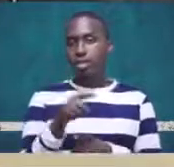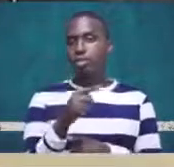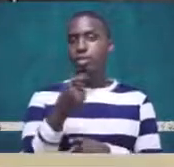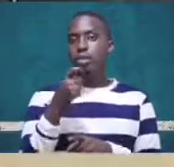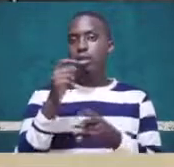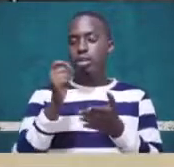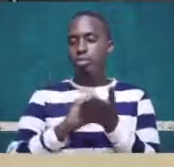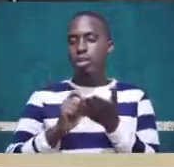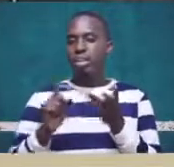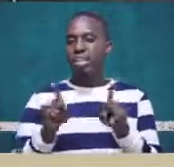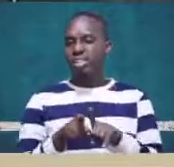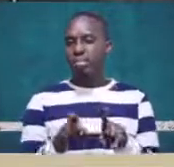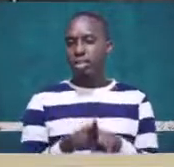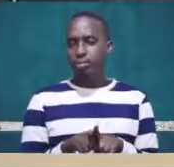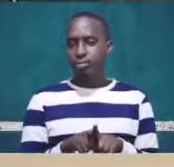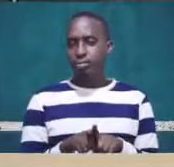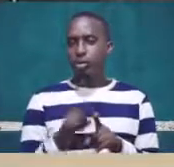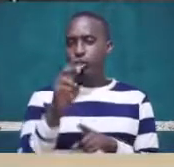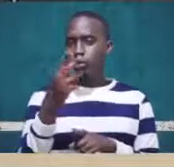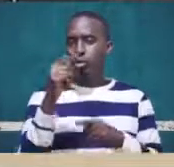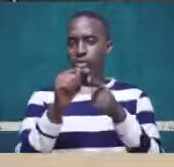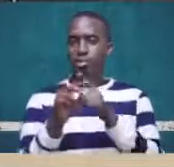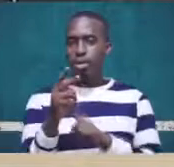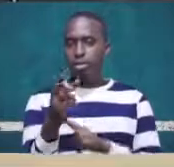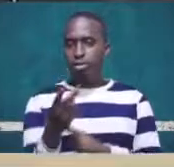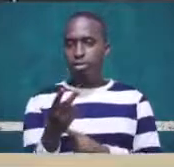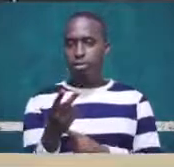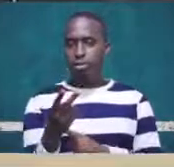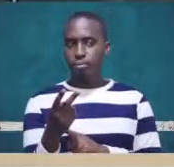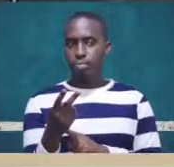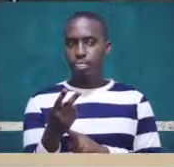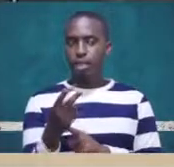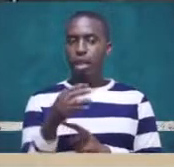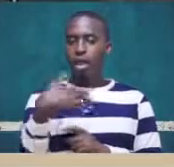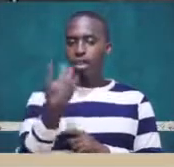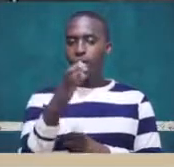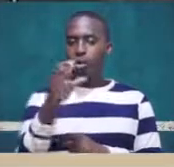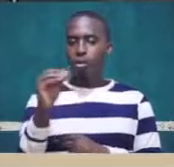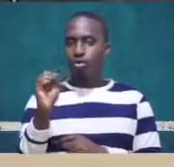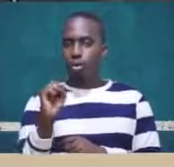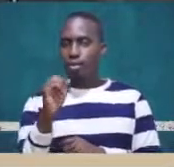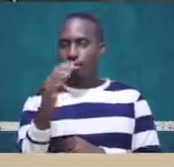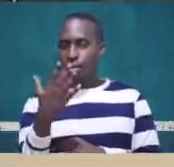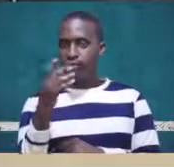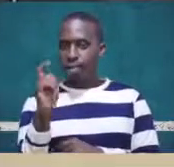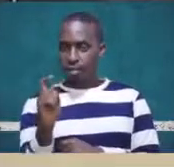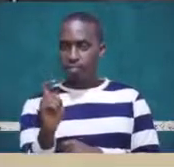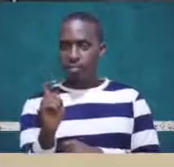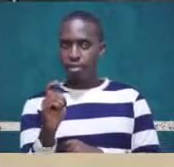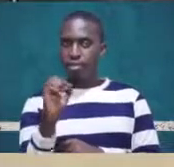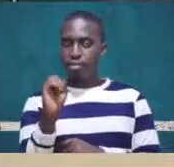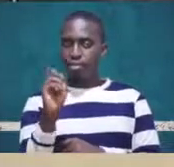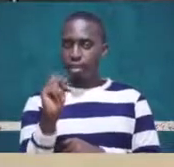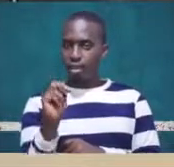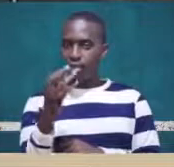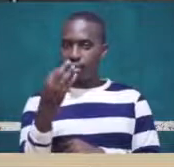be written like 2 divided by 2. Then cosine 5x